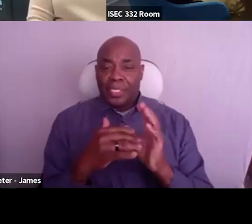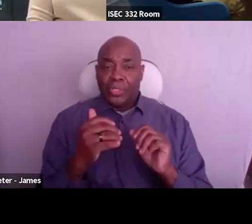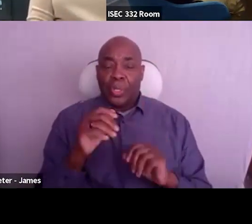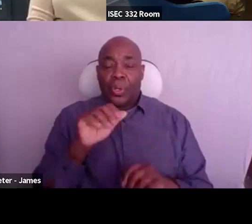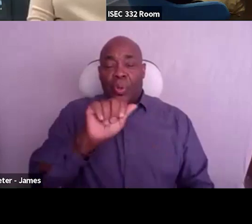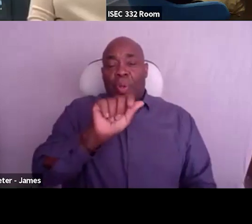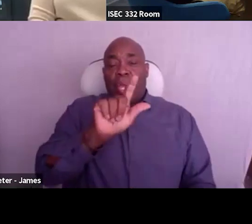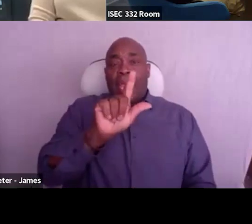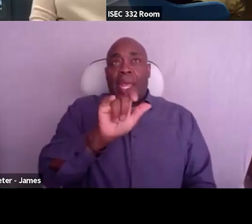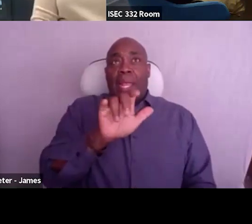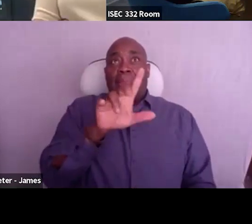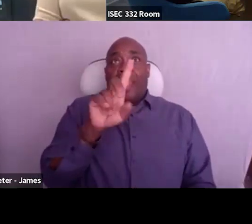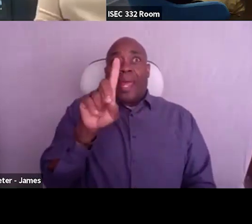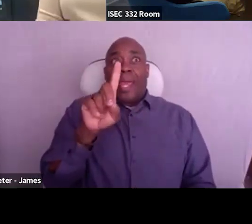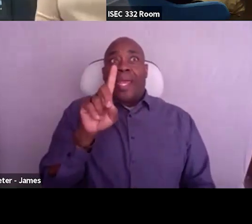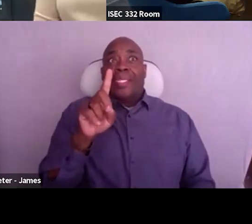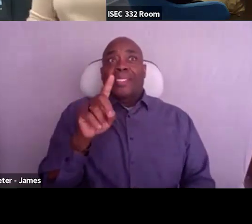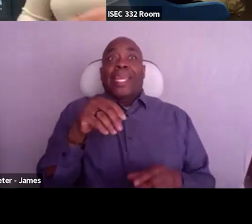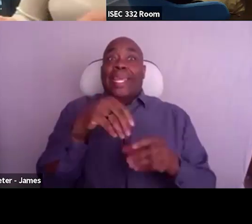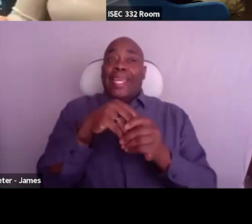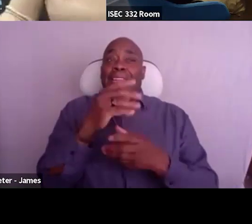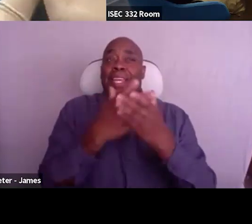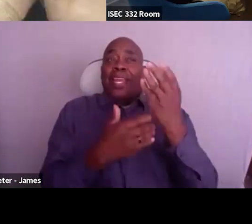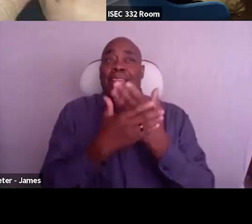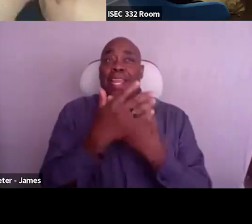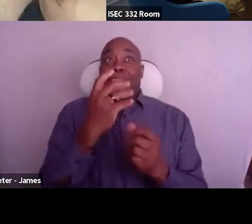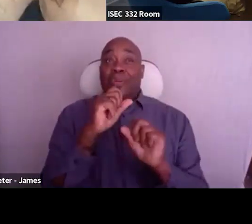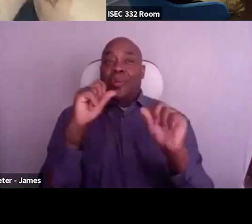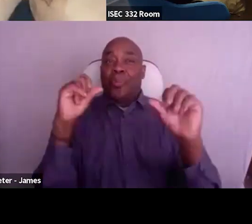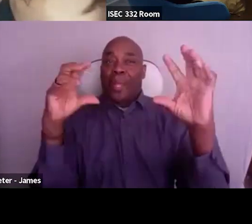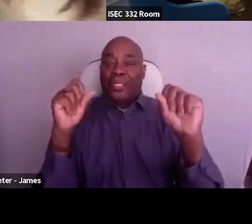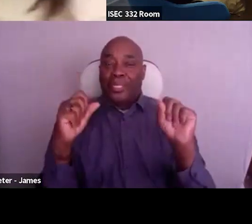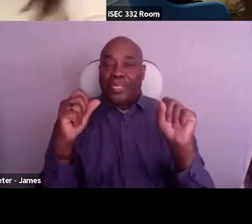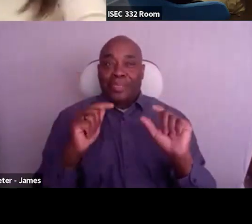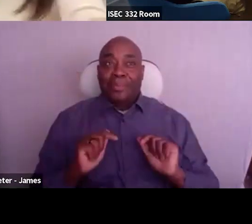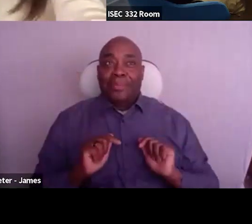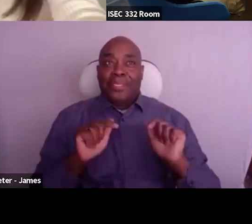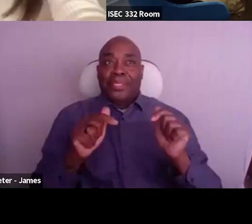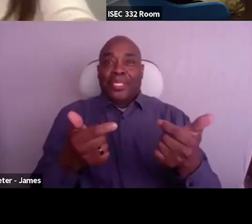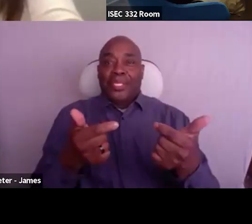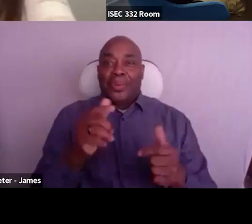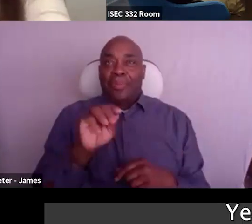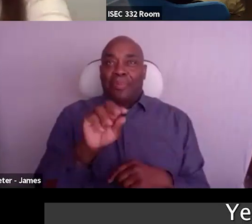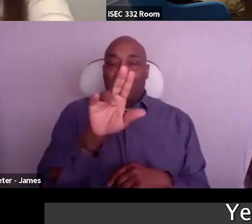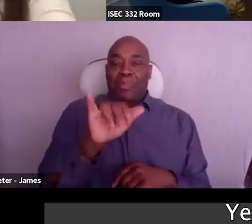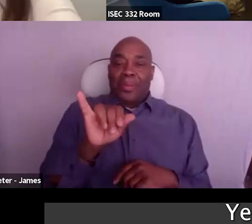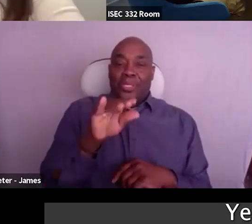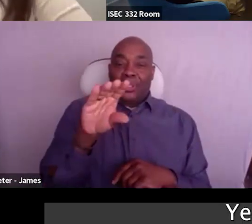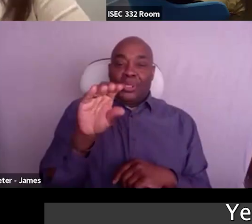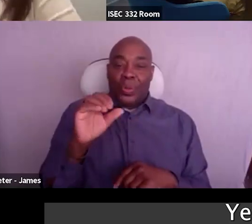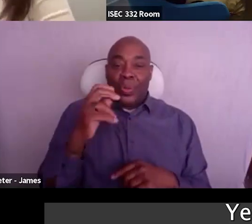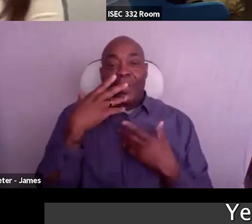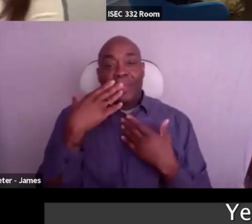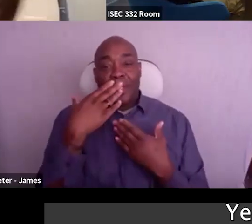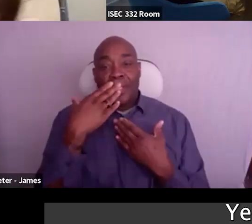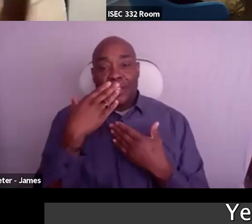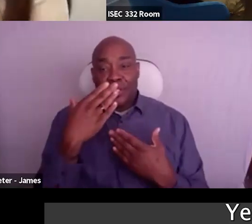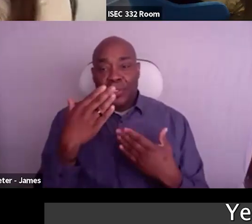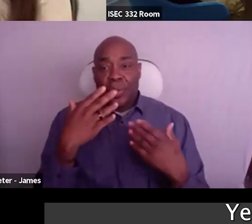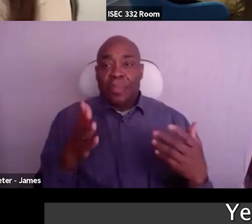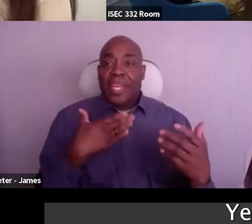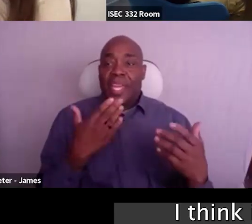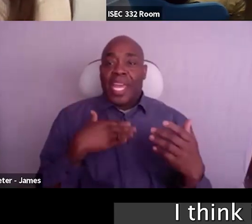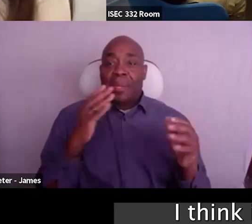hands. So take it away. Take it away, Mary Jo. Thank you for introducing me, Dr. Mona. Yeah, I'm really happy to take on